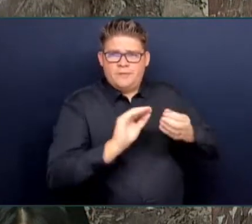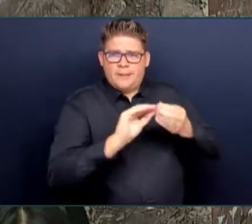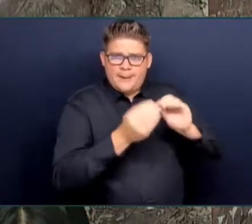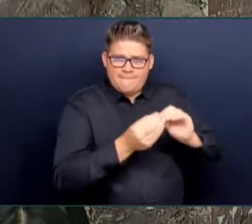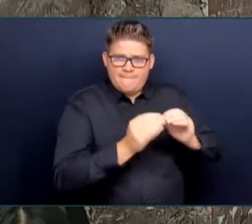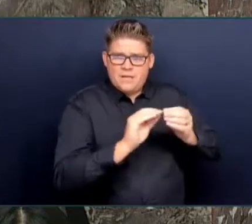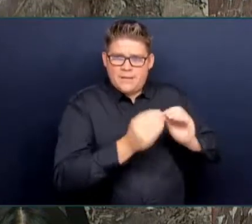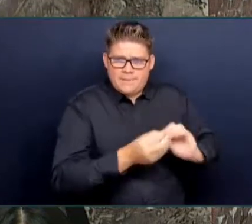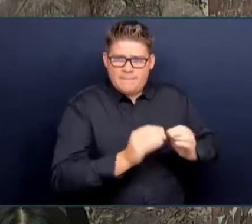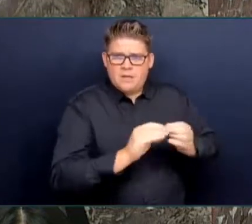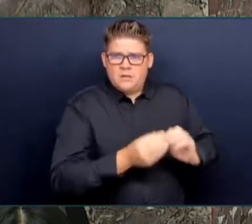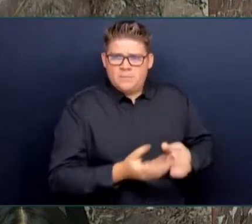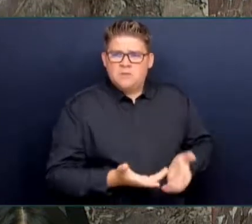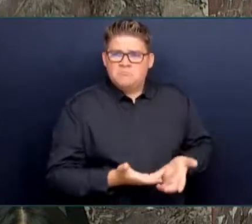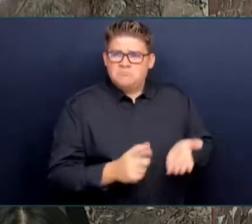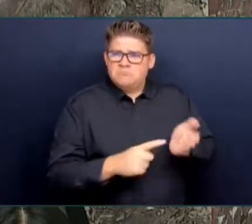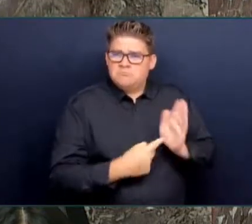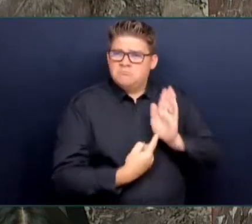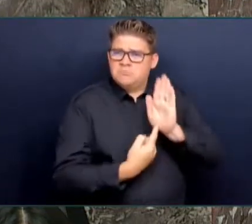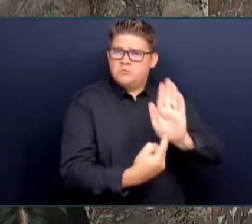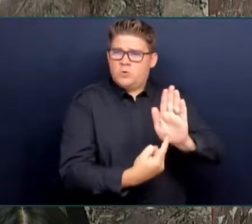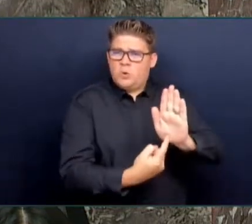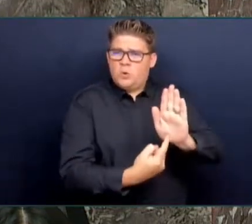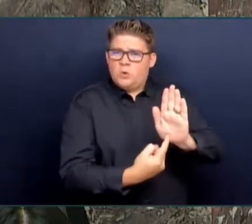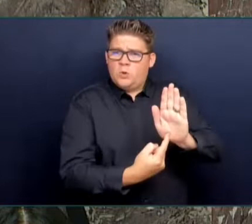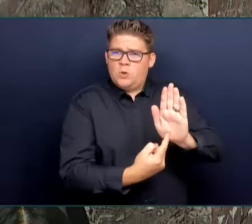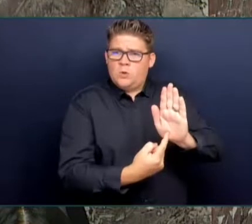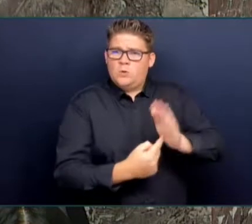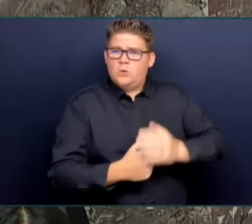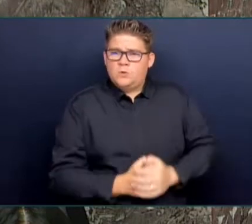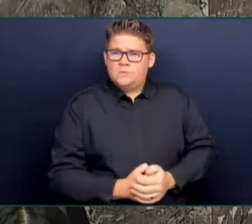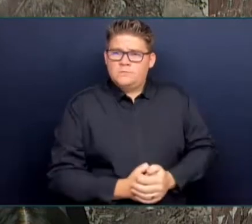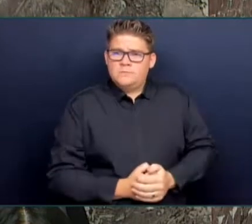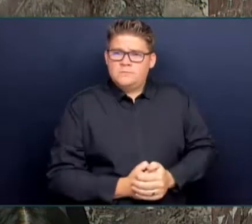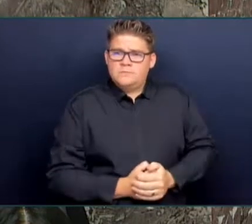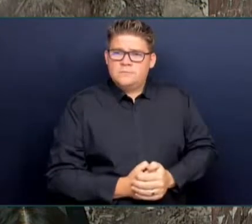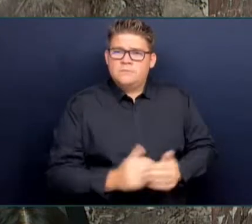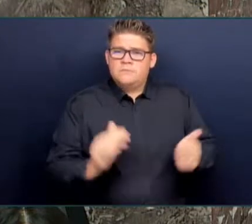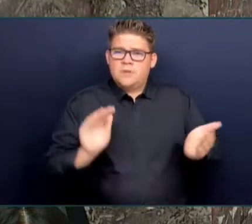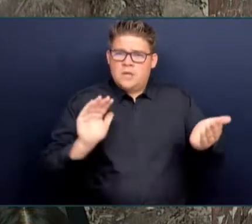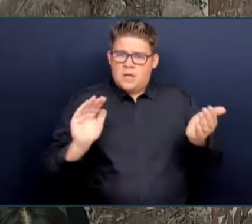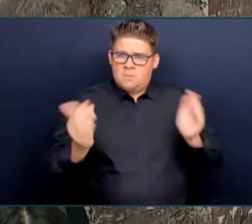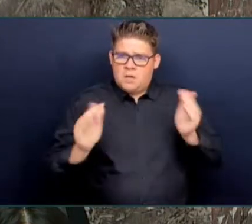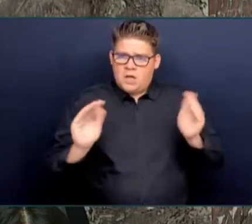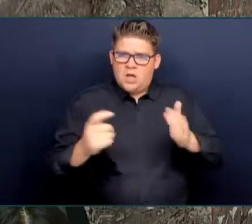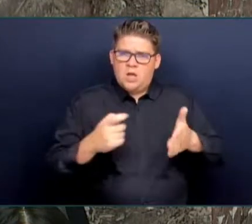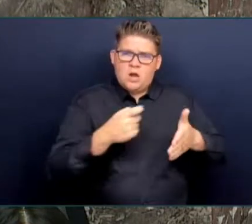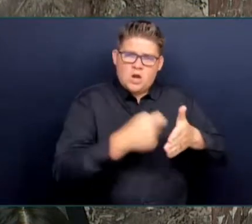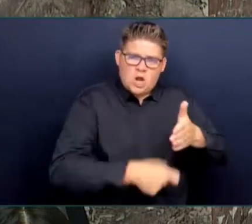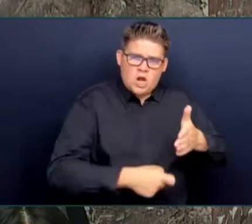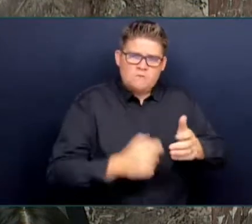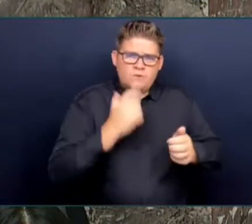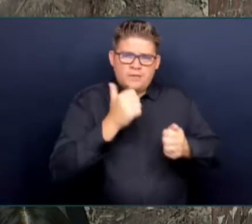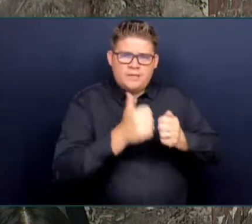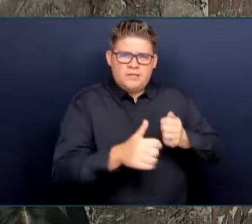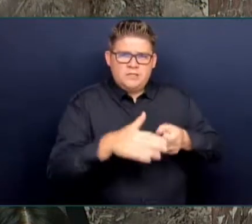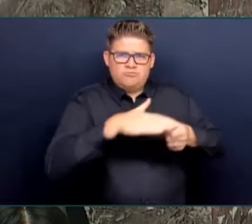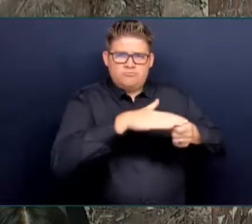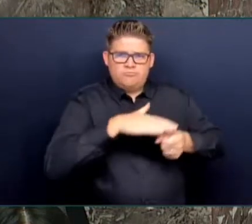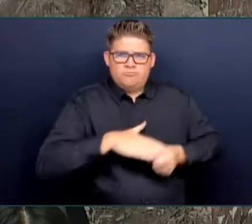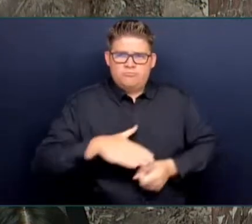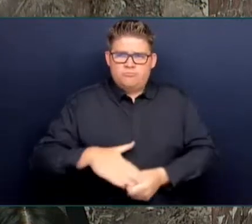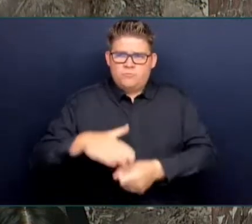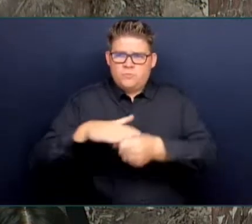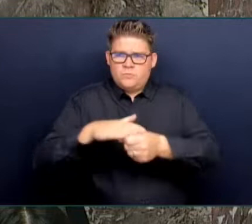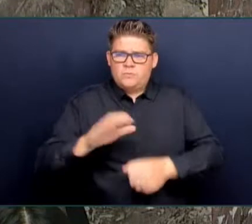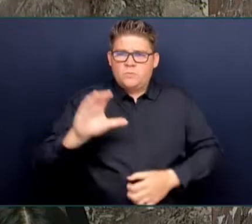services expense ratio that compares jurisdictions. And what does it show? It shows that BC has one of the lowest rates of administration in the country.